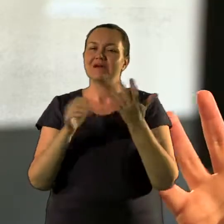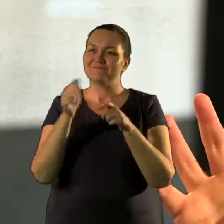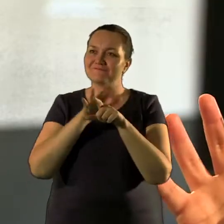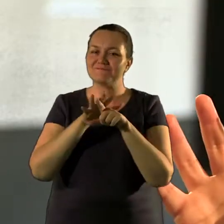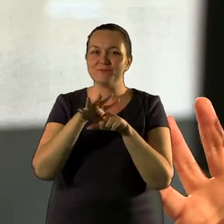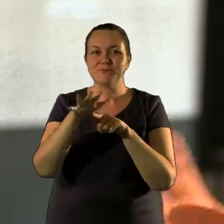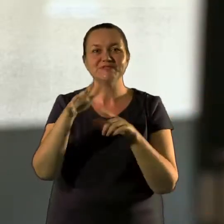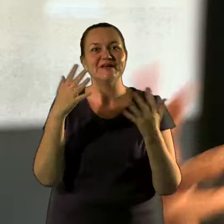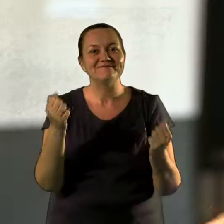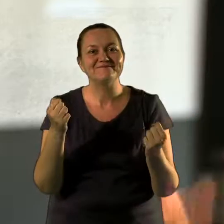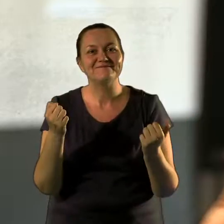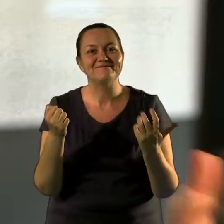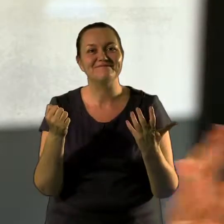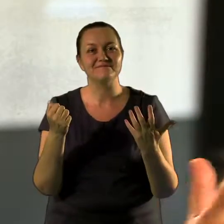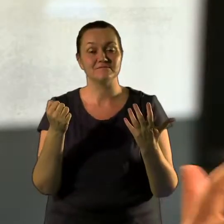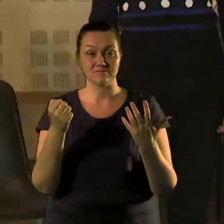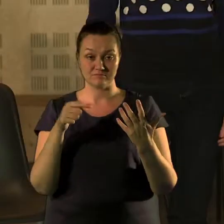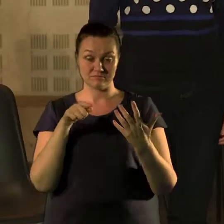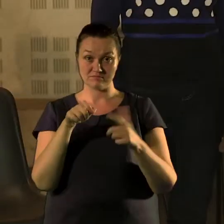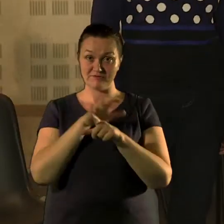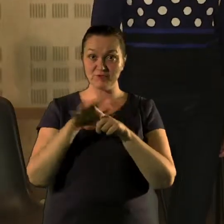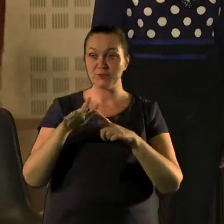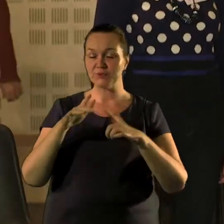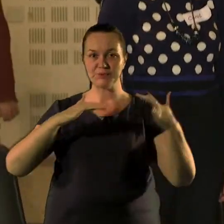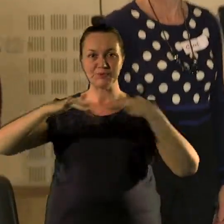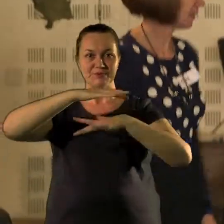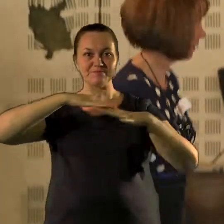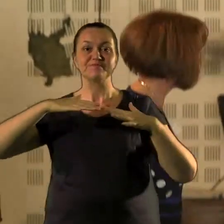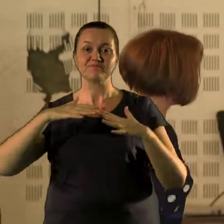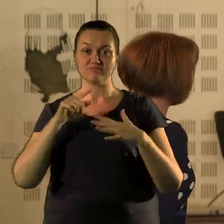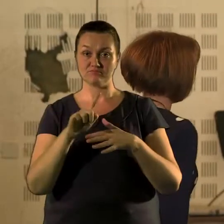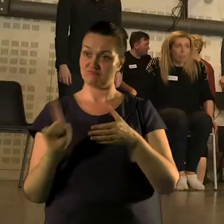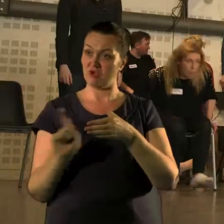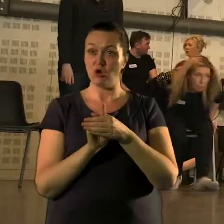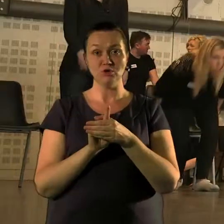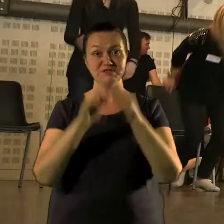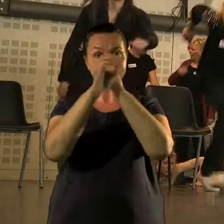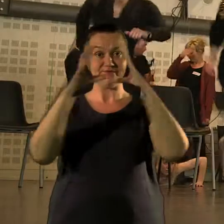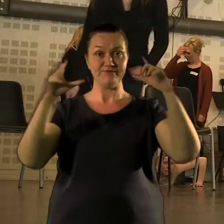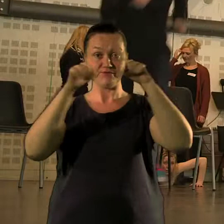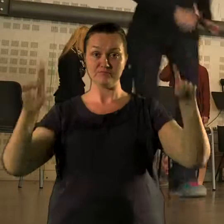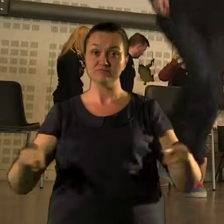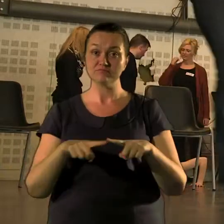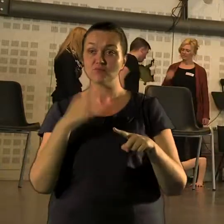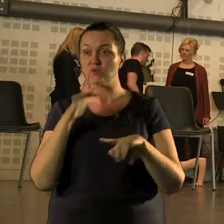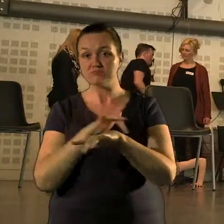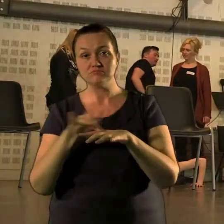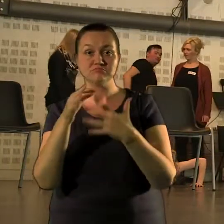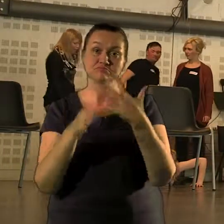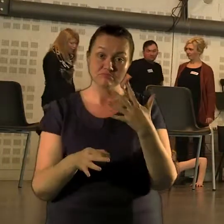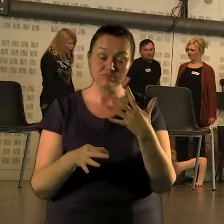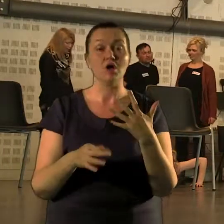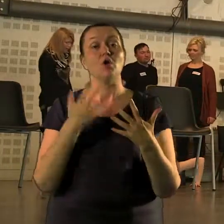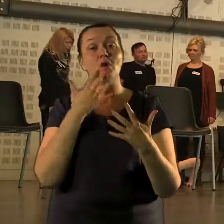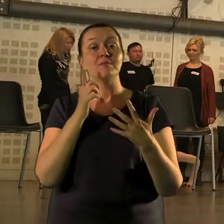of which are part of the general inclusive picture. And we often feel that once people have done it, they